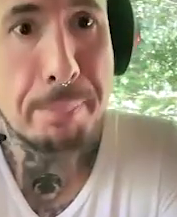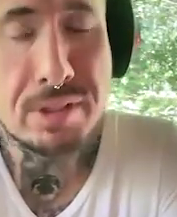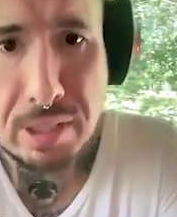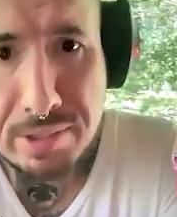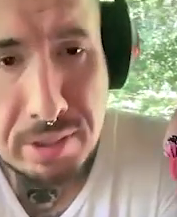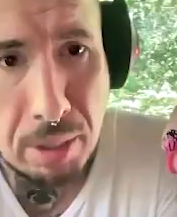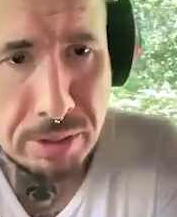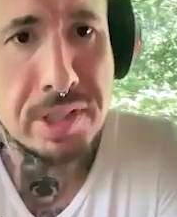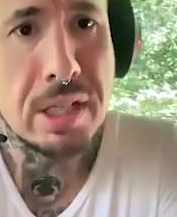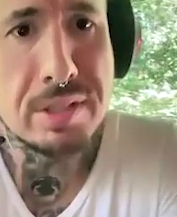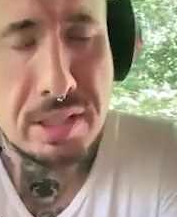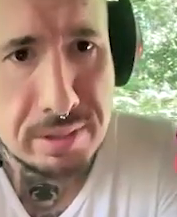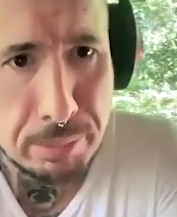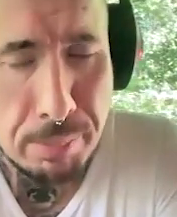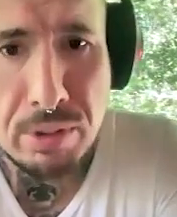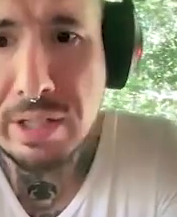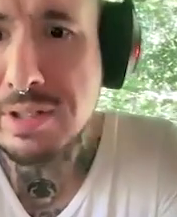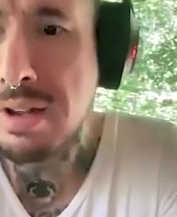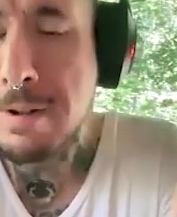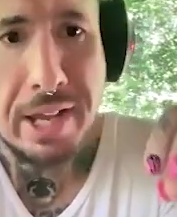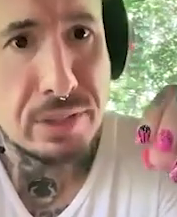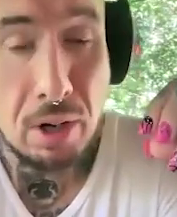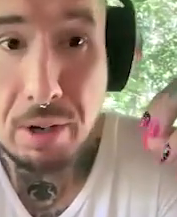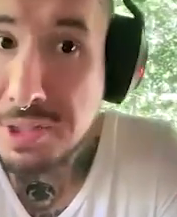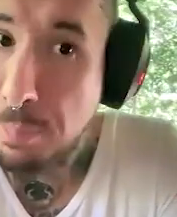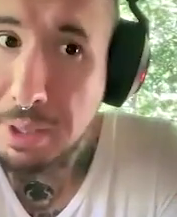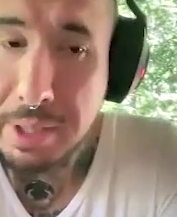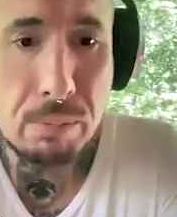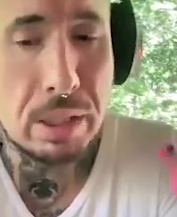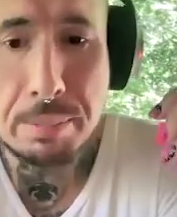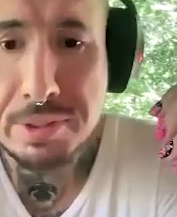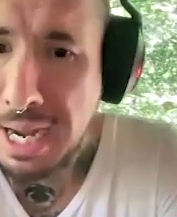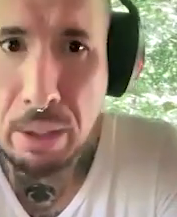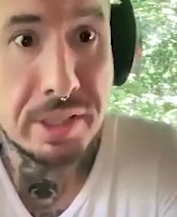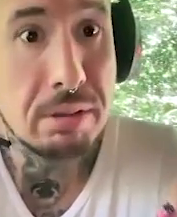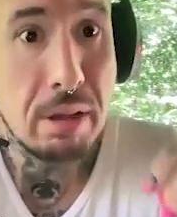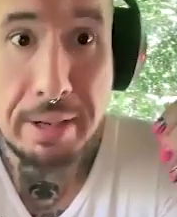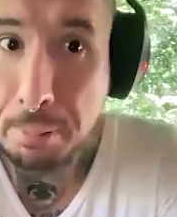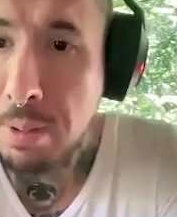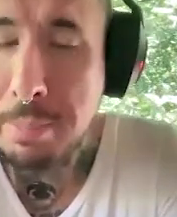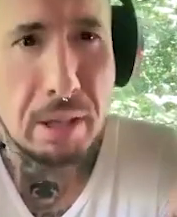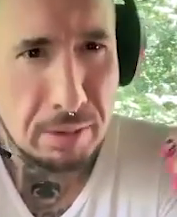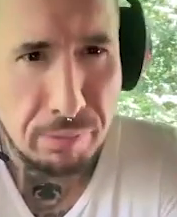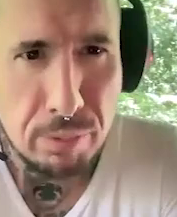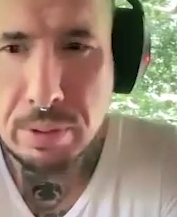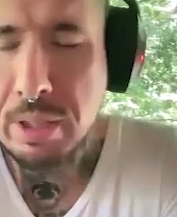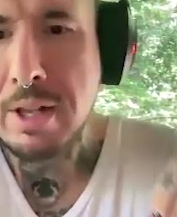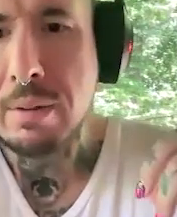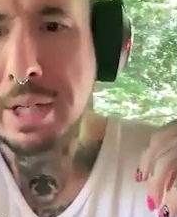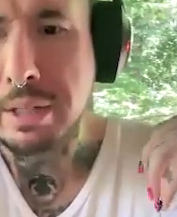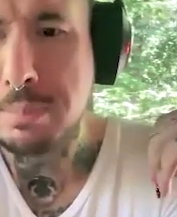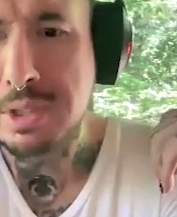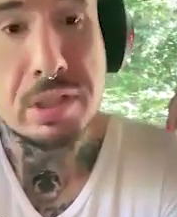a lapse in some inner cities, in some communities, as far as stability when it comes to housing and employment and